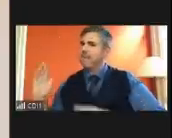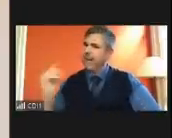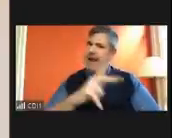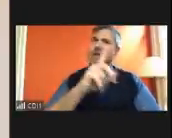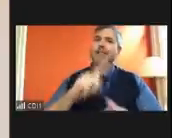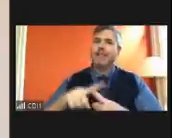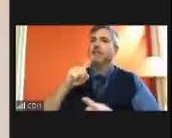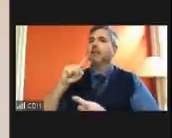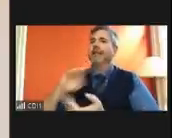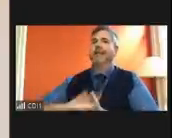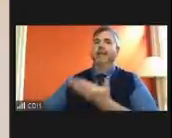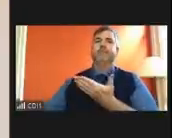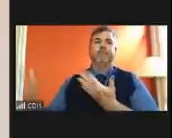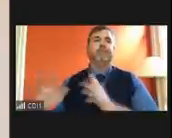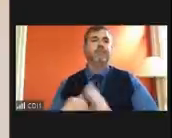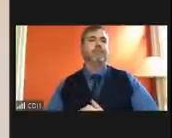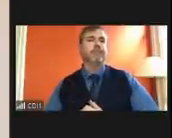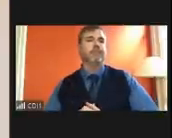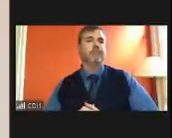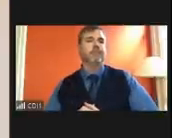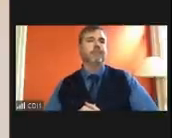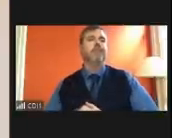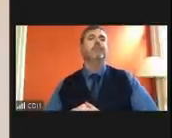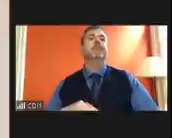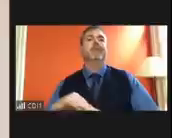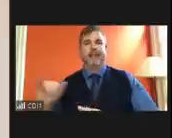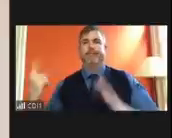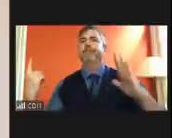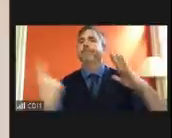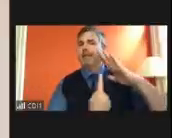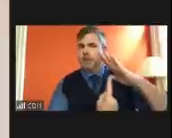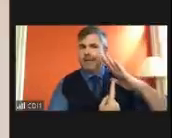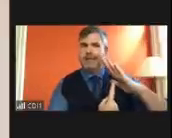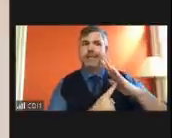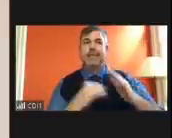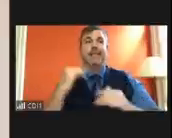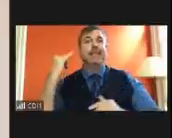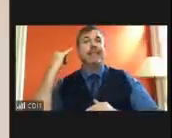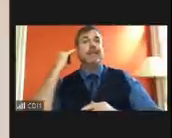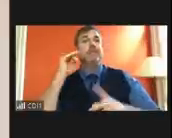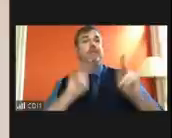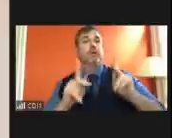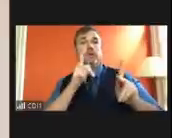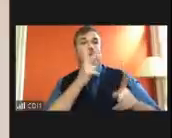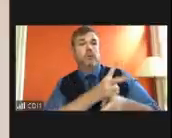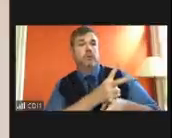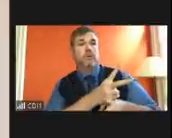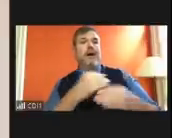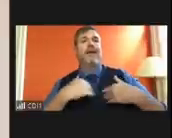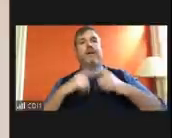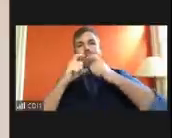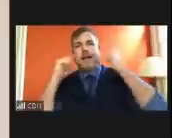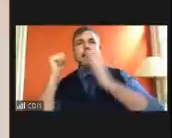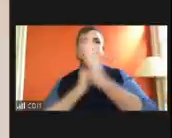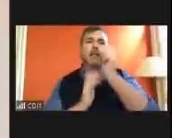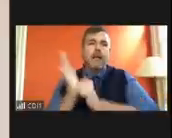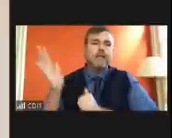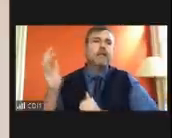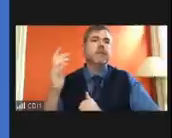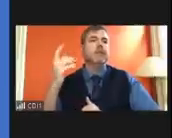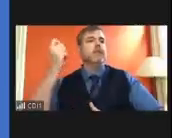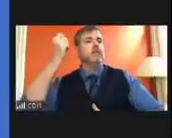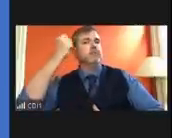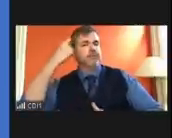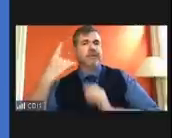safely, that the people caring for them have sufficient supply and technique. Next slide.